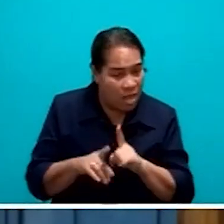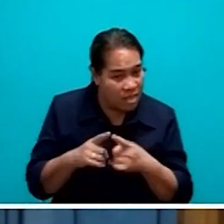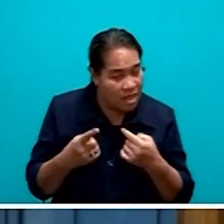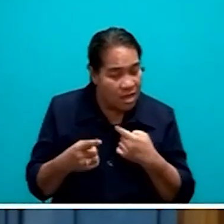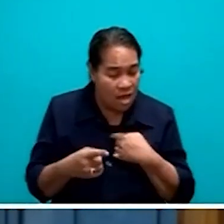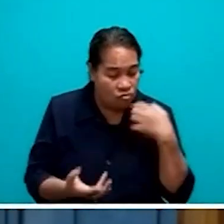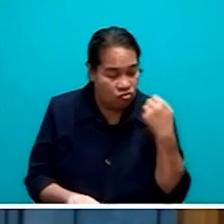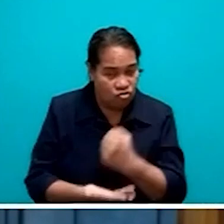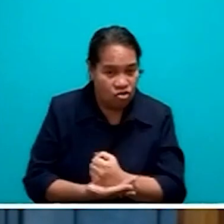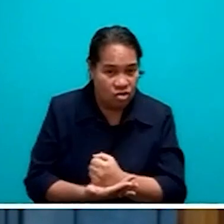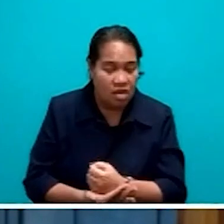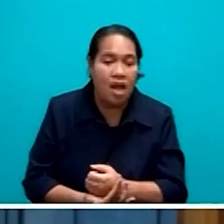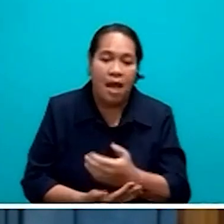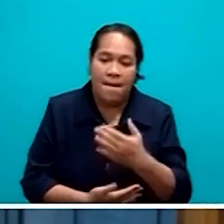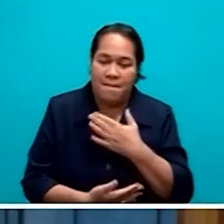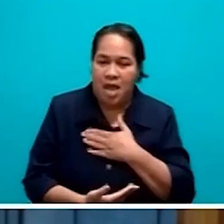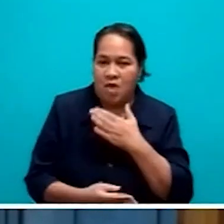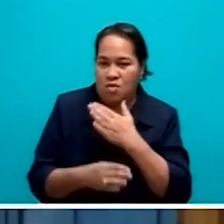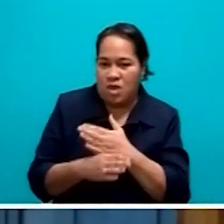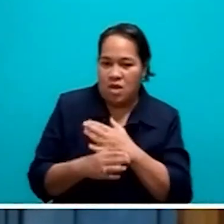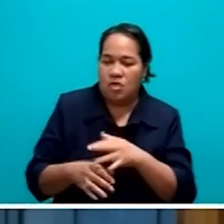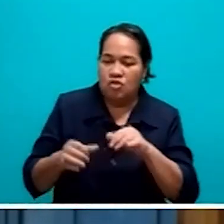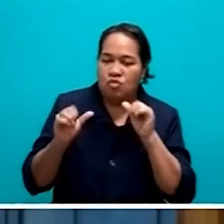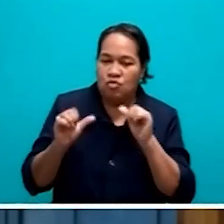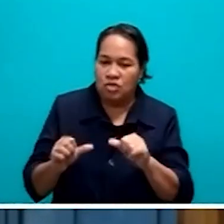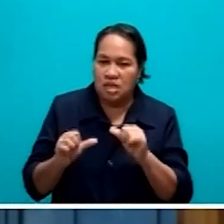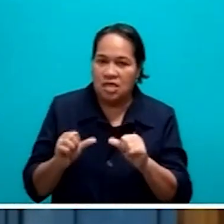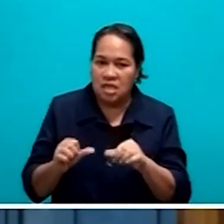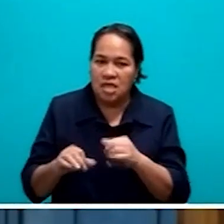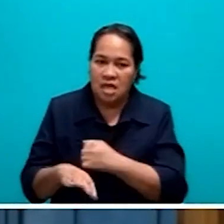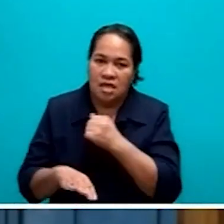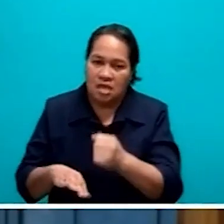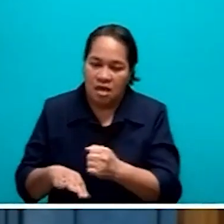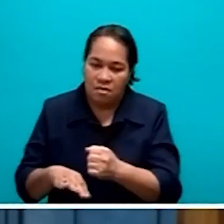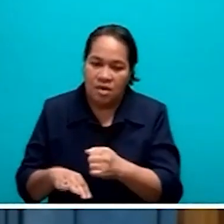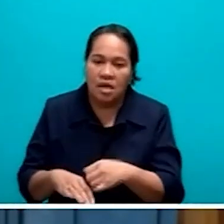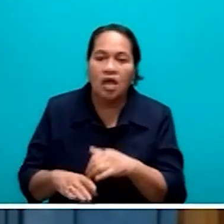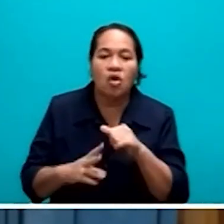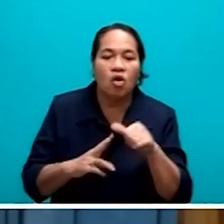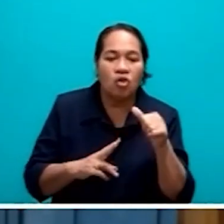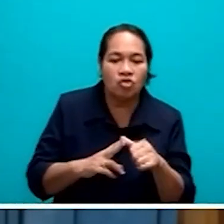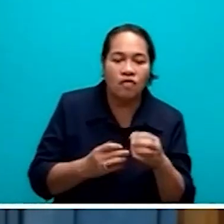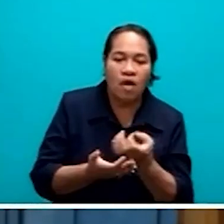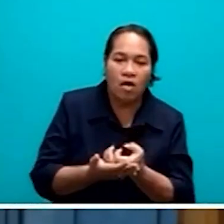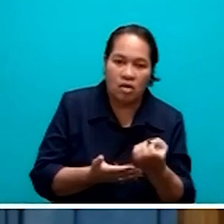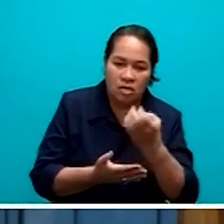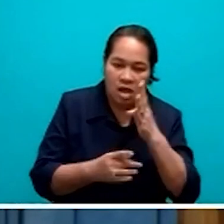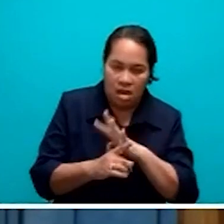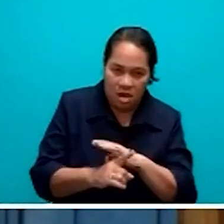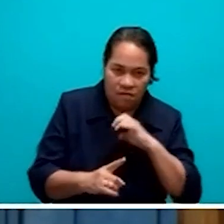Speaker, it was that my job was to protect the stability of the coalition government and the stability of our economic